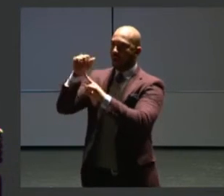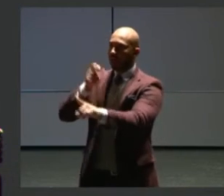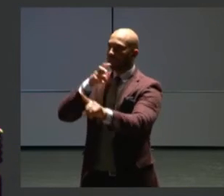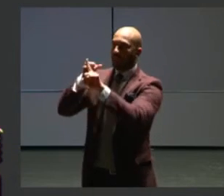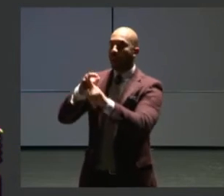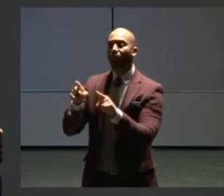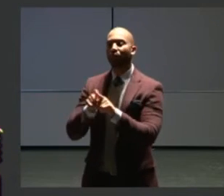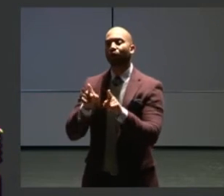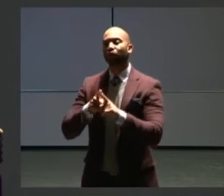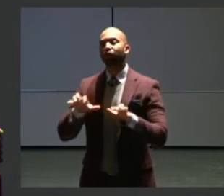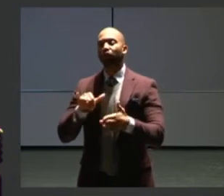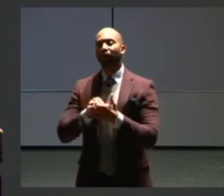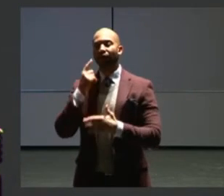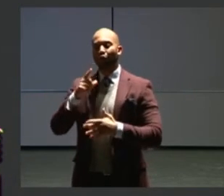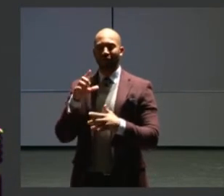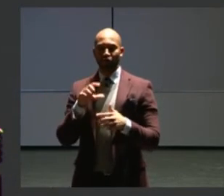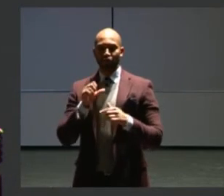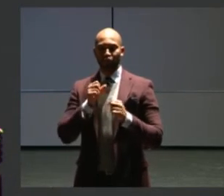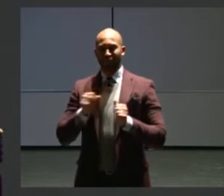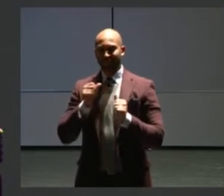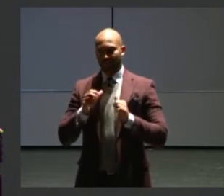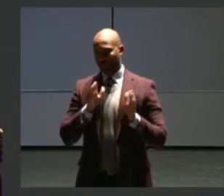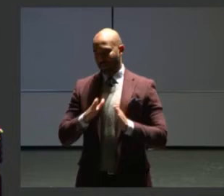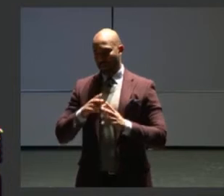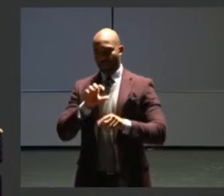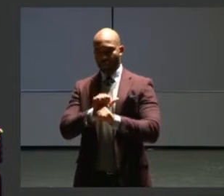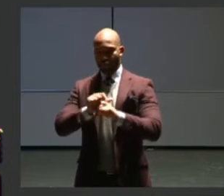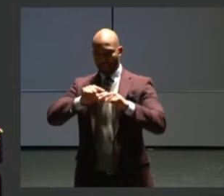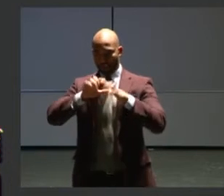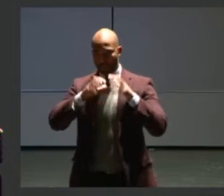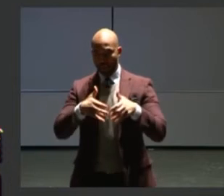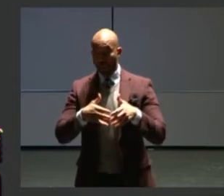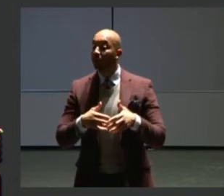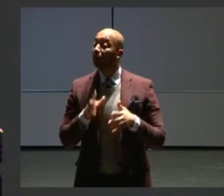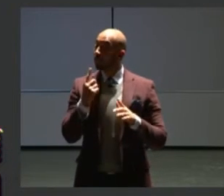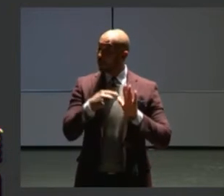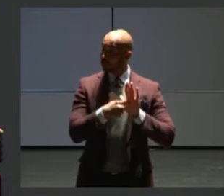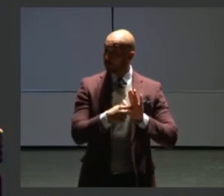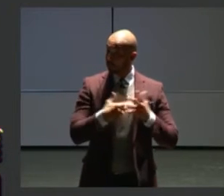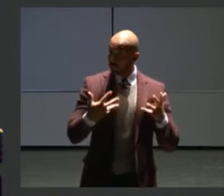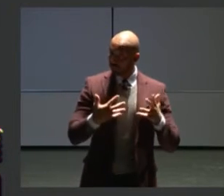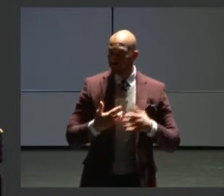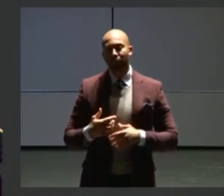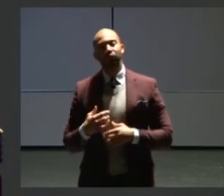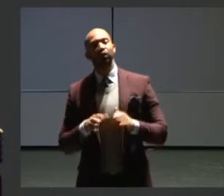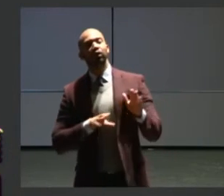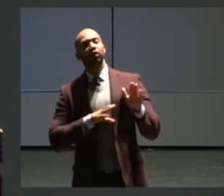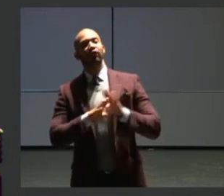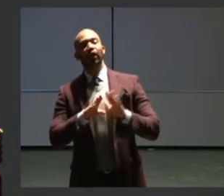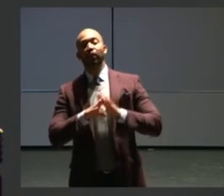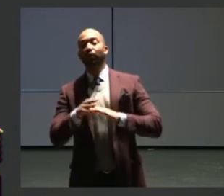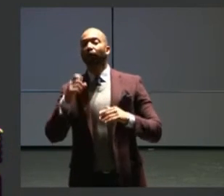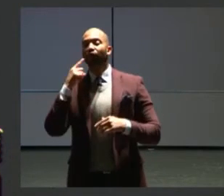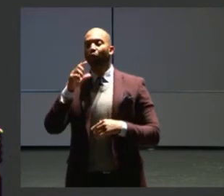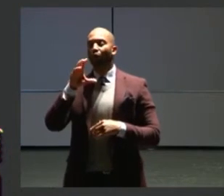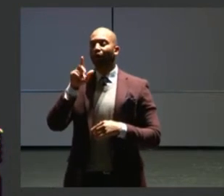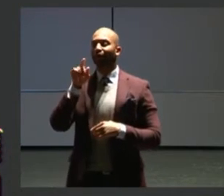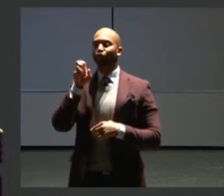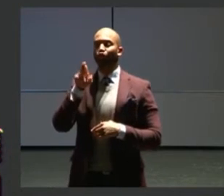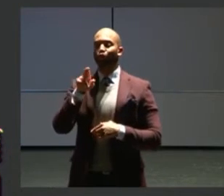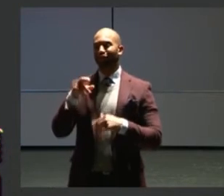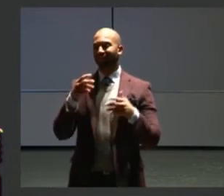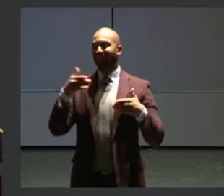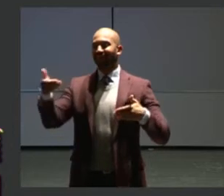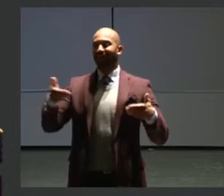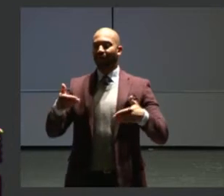in our strategic opportunities work group. One example of that, among many others, is the development of cluster hiring strategies as we